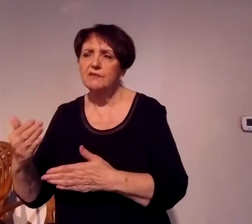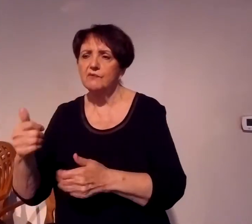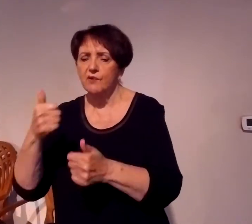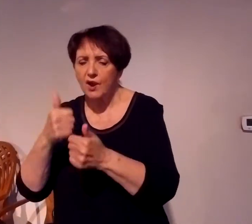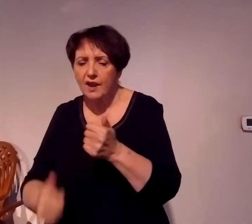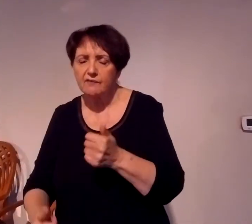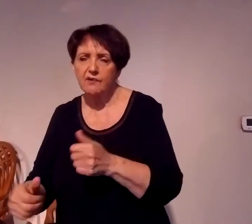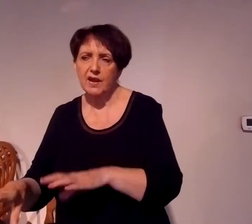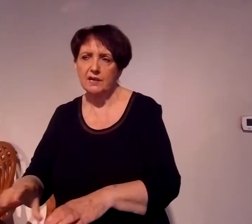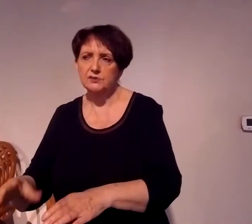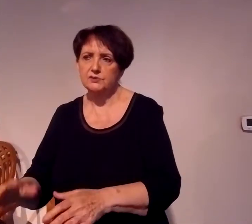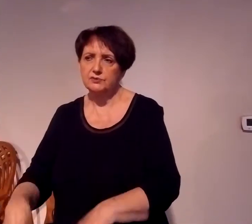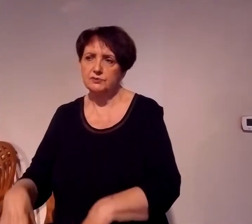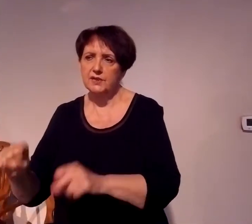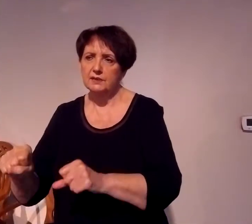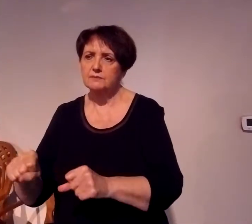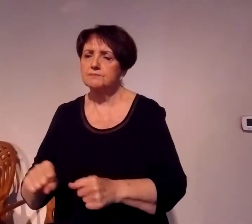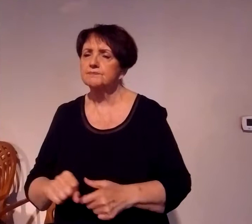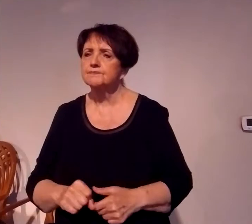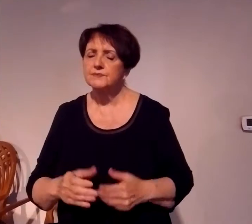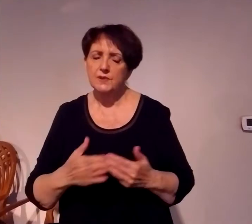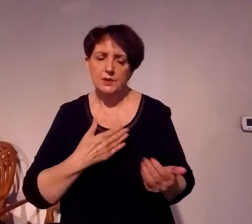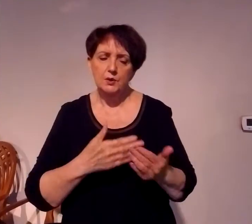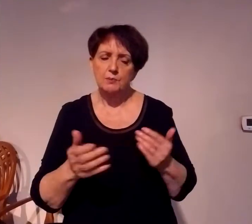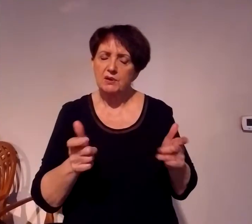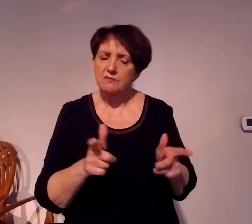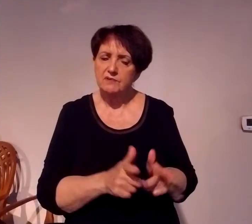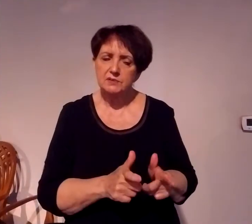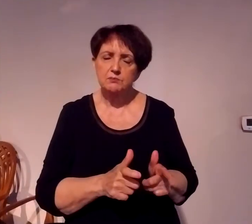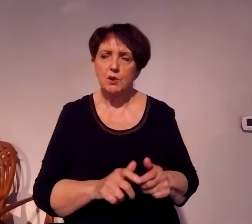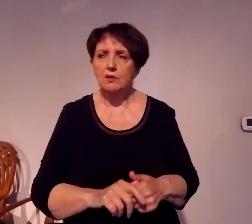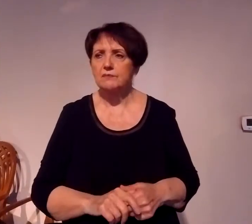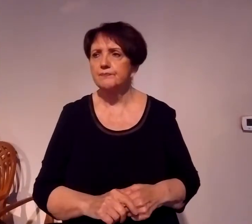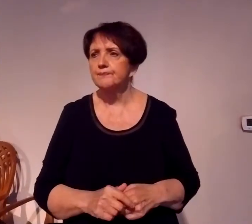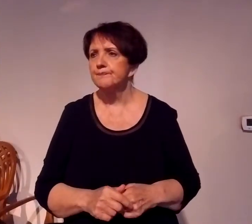do take, no matter how small.